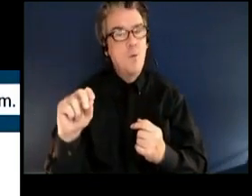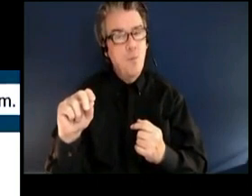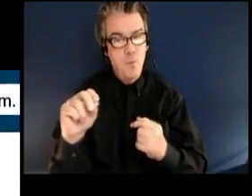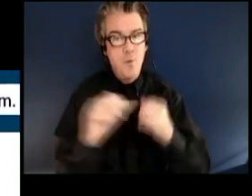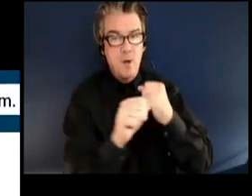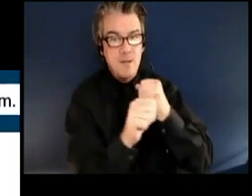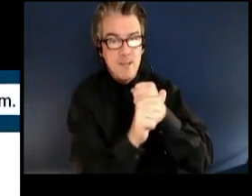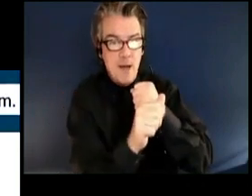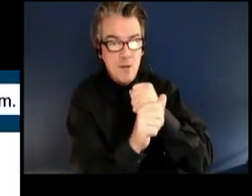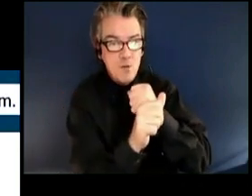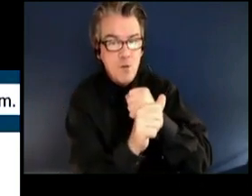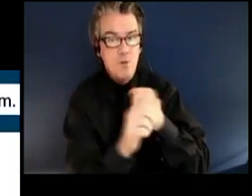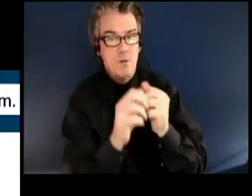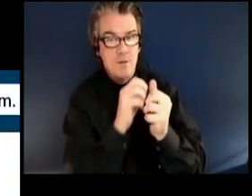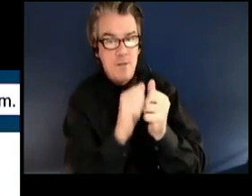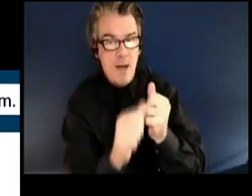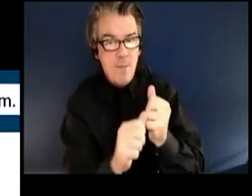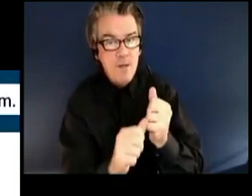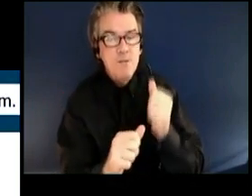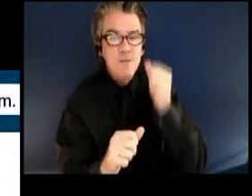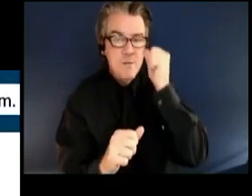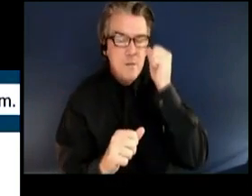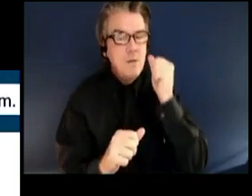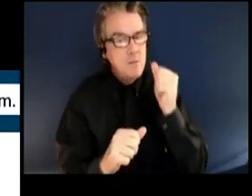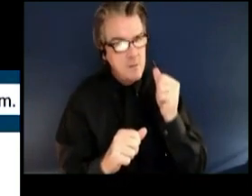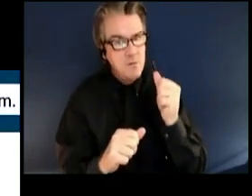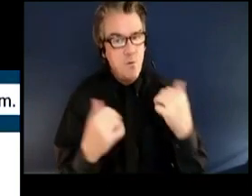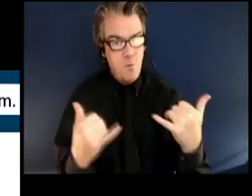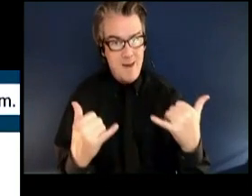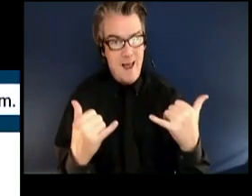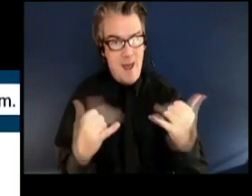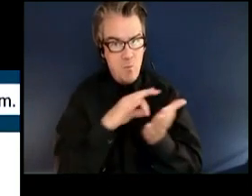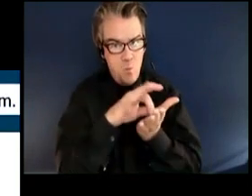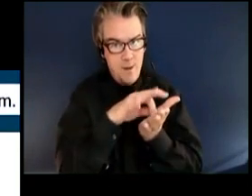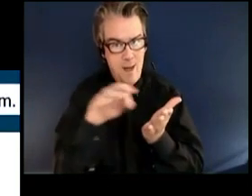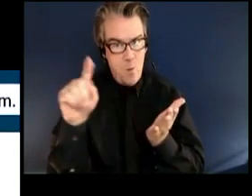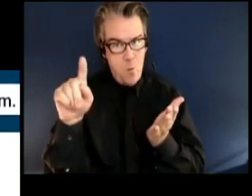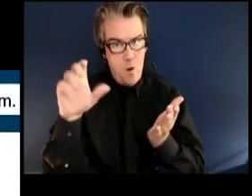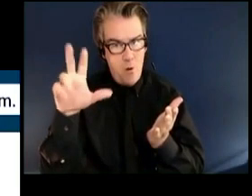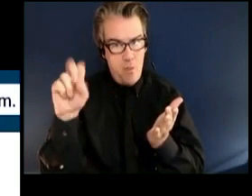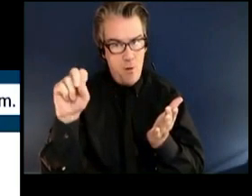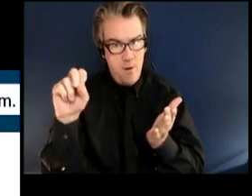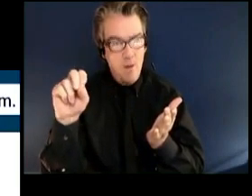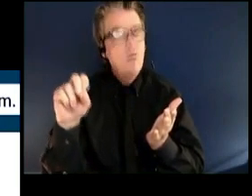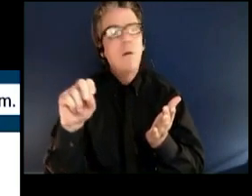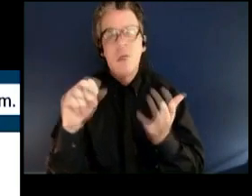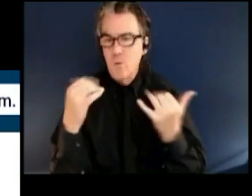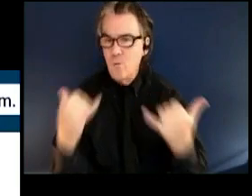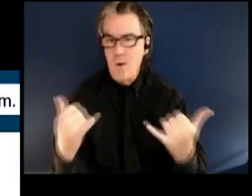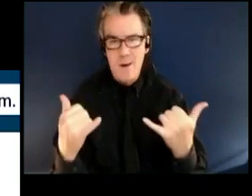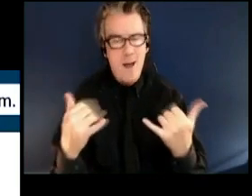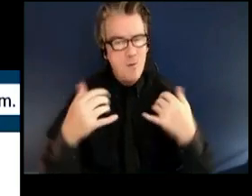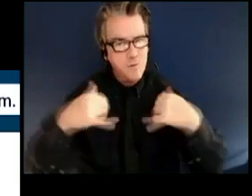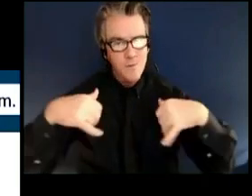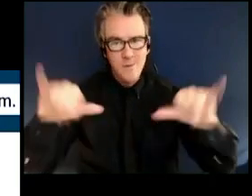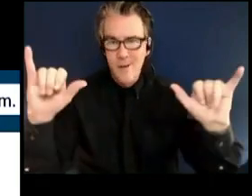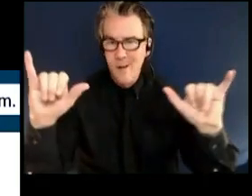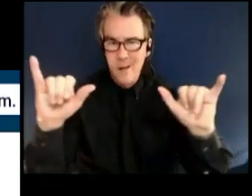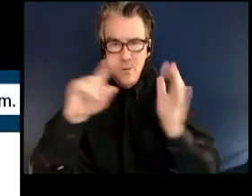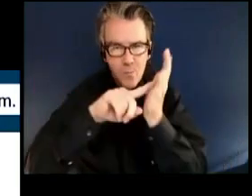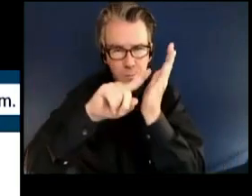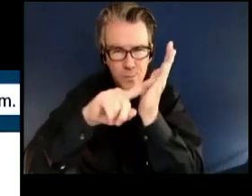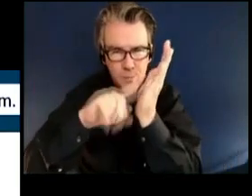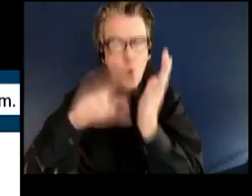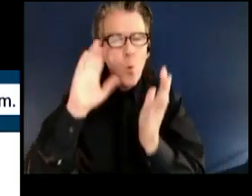The crews in the field are working very hard. They're still reporting in clear as we return your electric service to